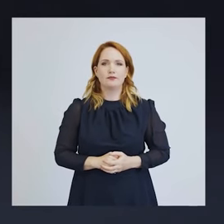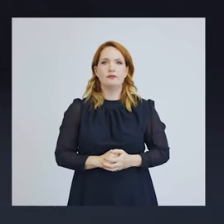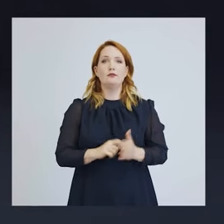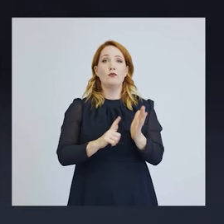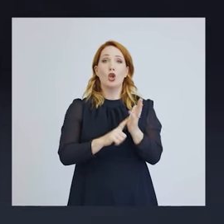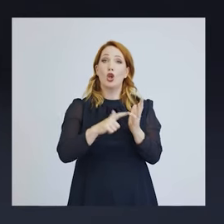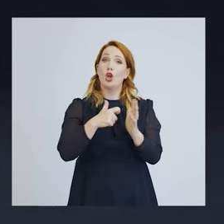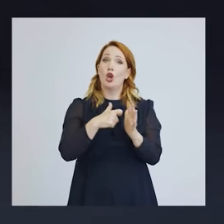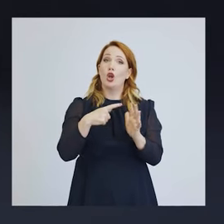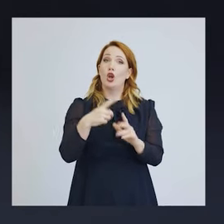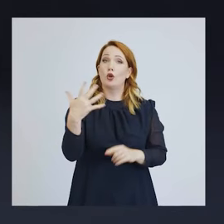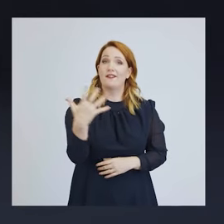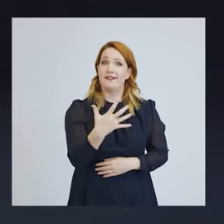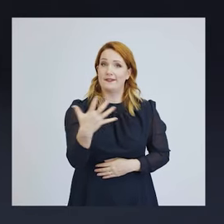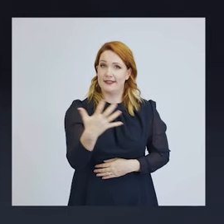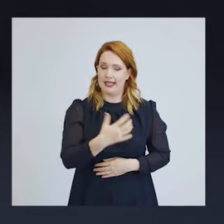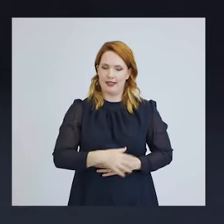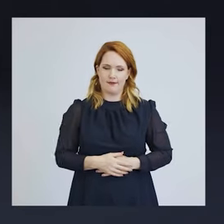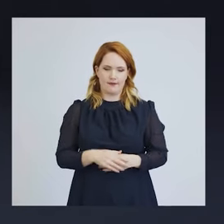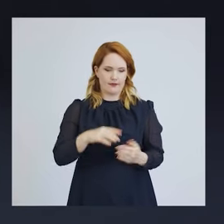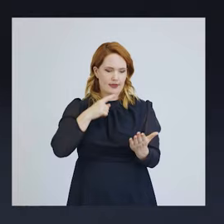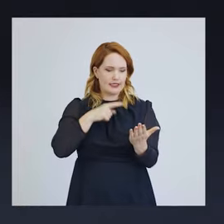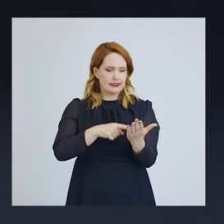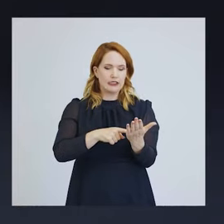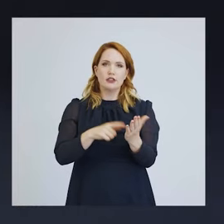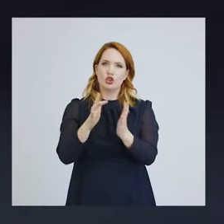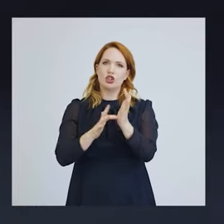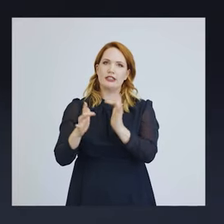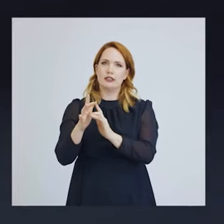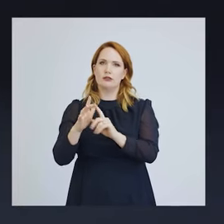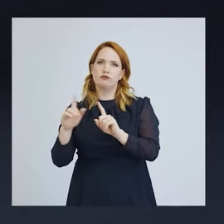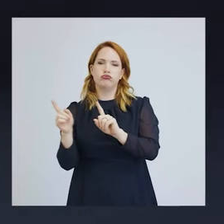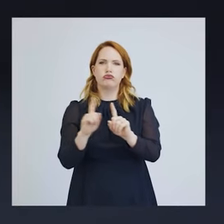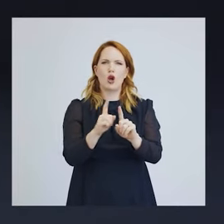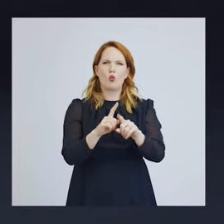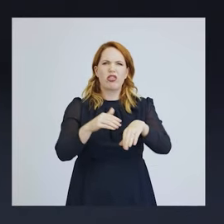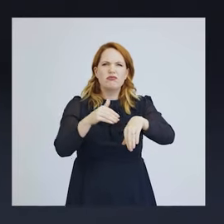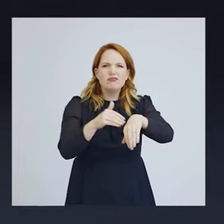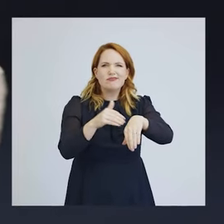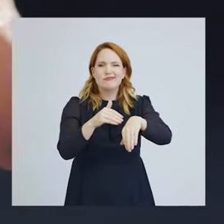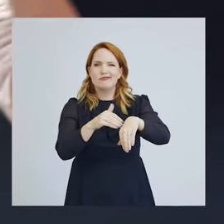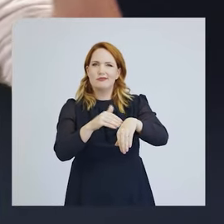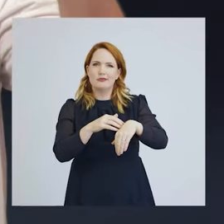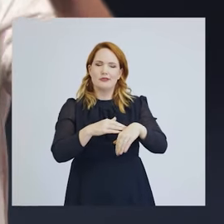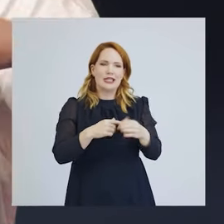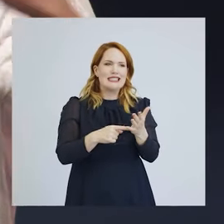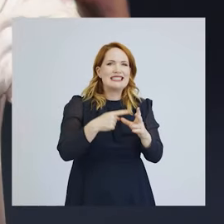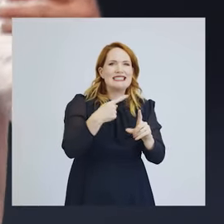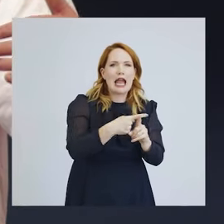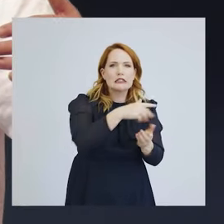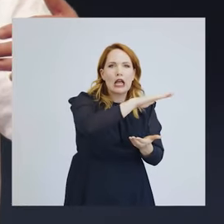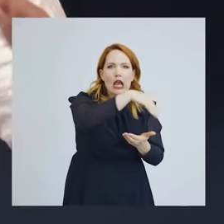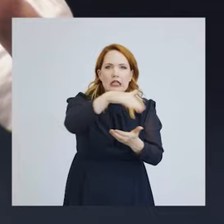That's why it's different. In Luke 15, it says that Jesus was hanging out with the sinners and